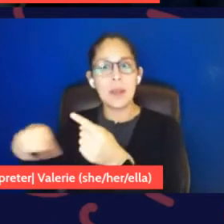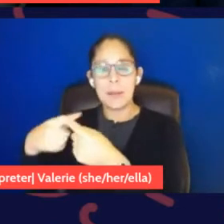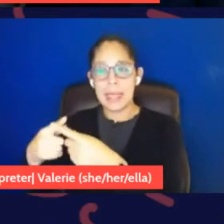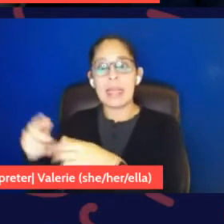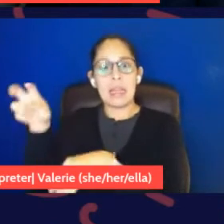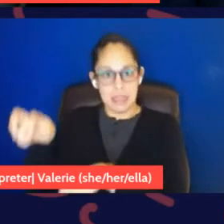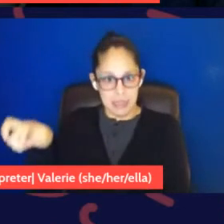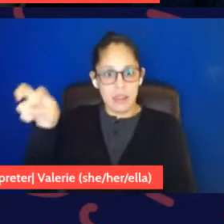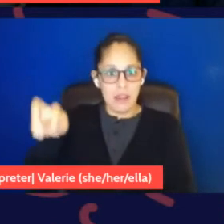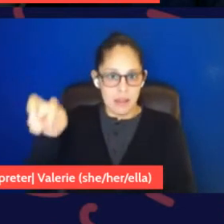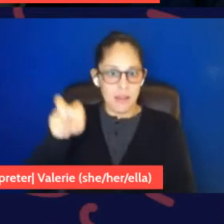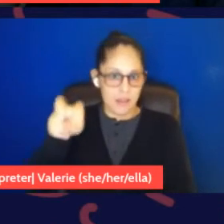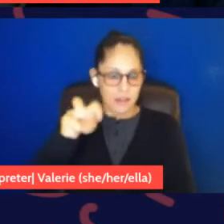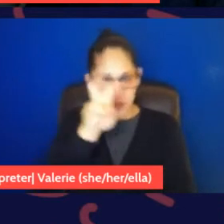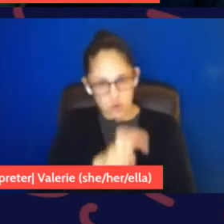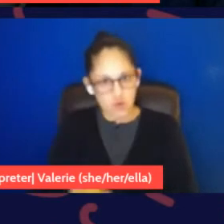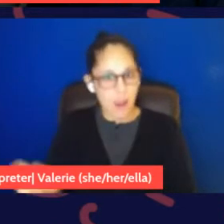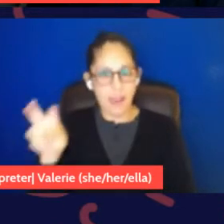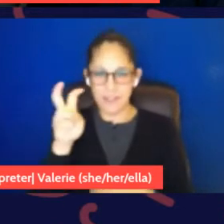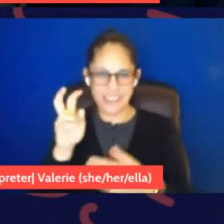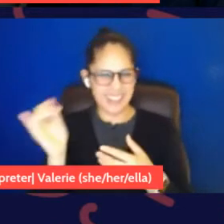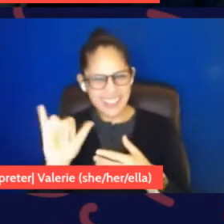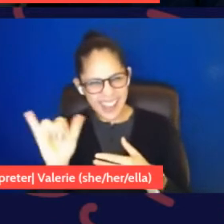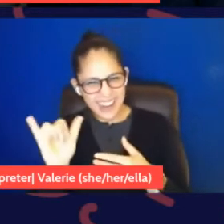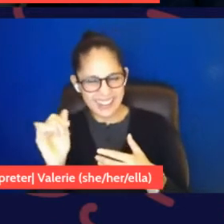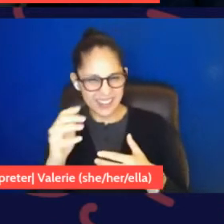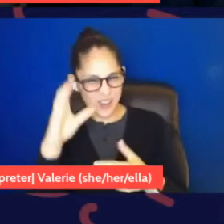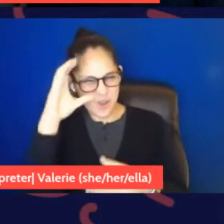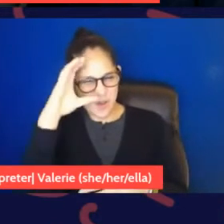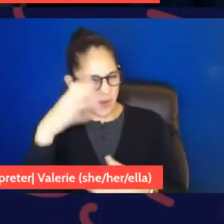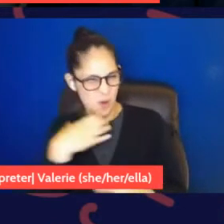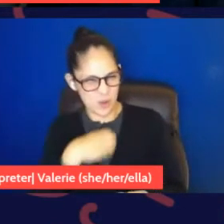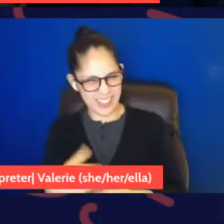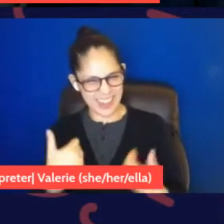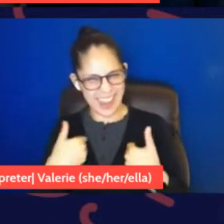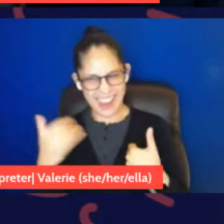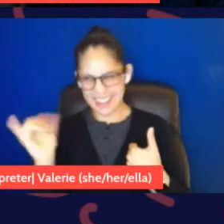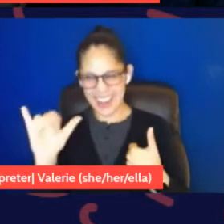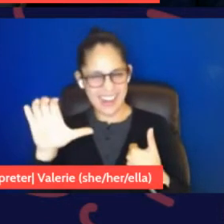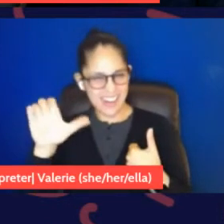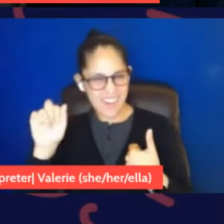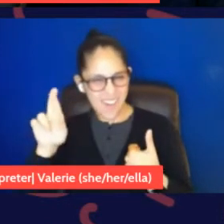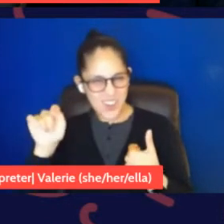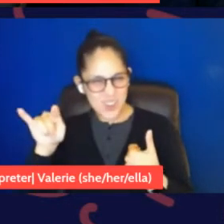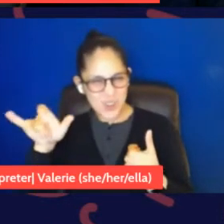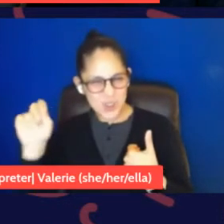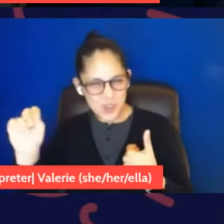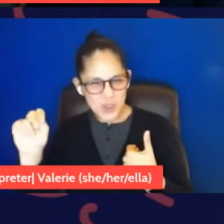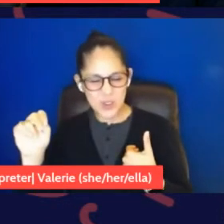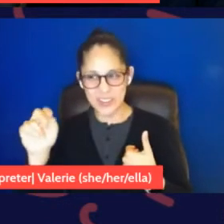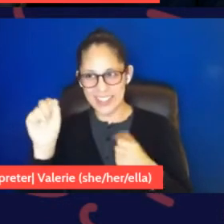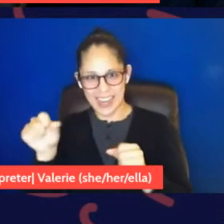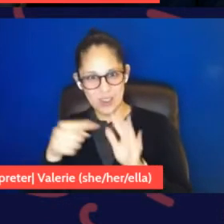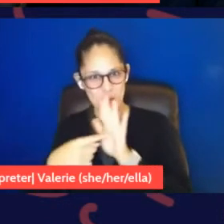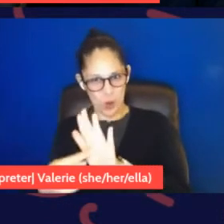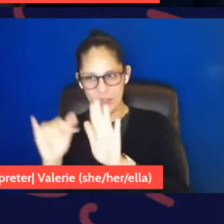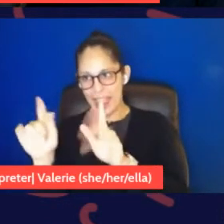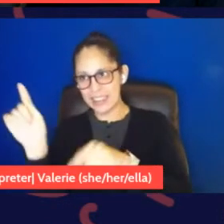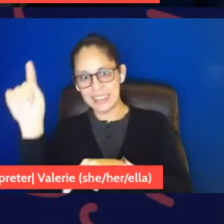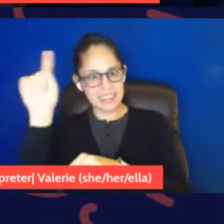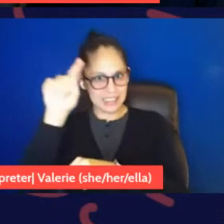of the country as we could see, like one of those little cartoons, you know, that you see from Warner Brothers, and we ended up in San Jose.